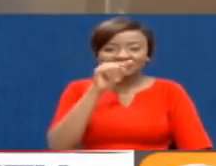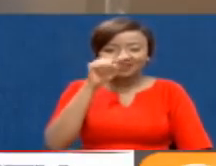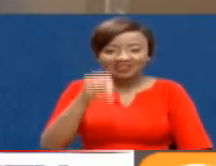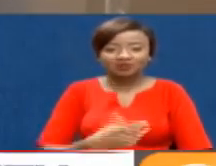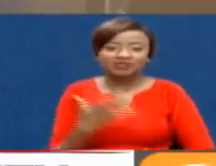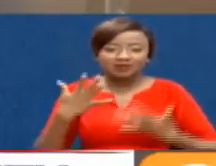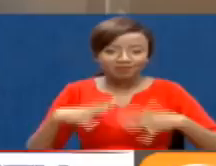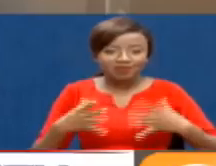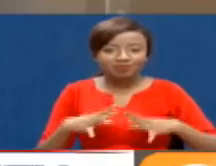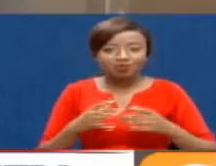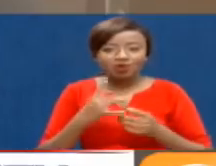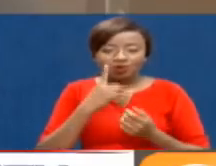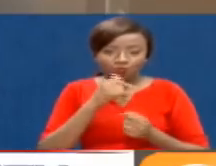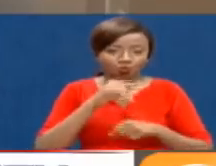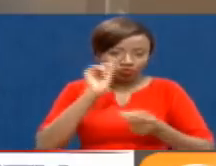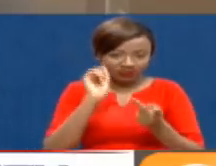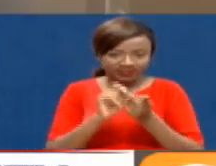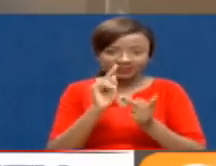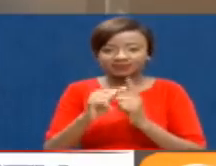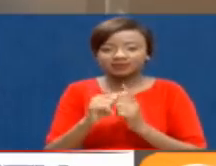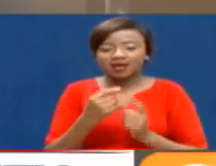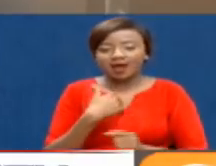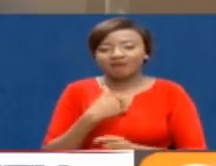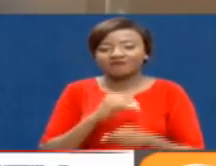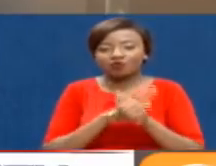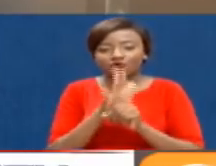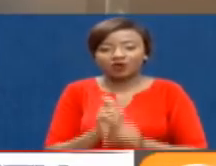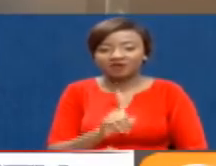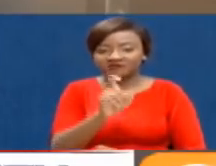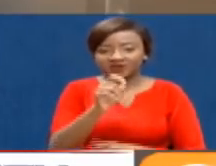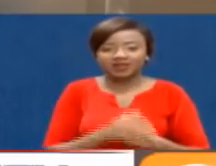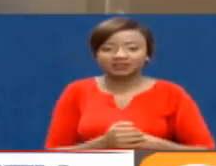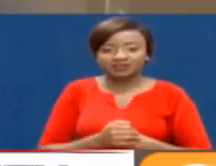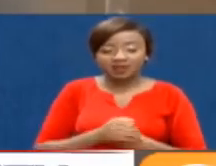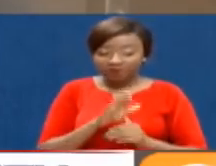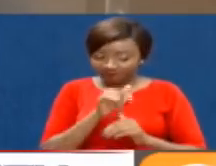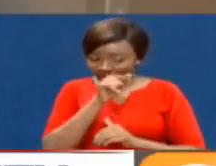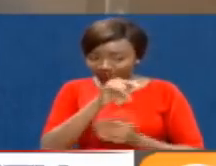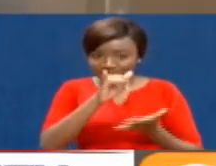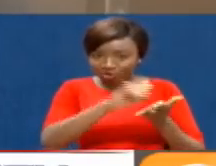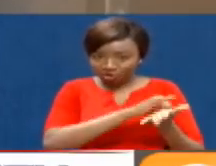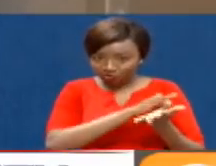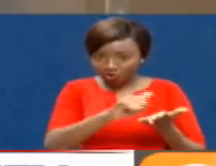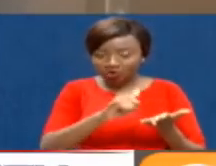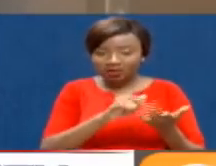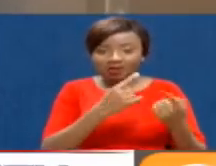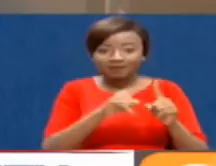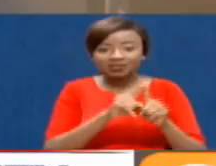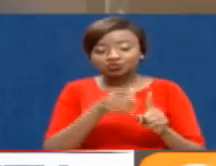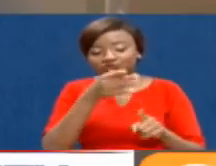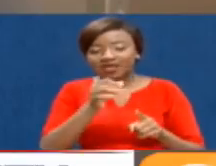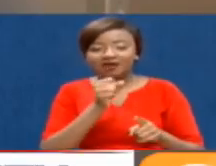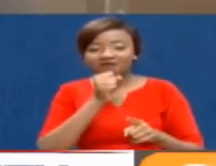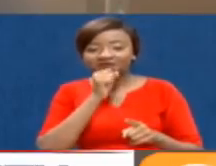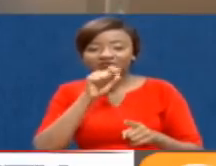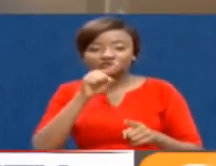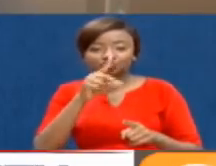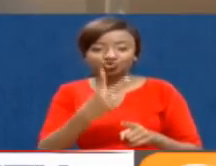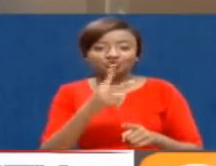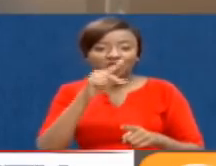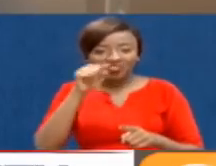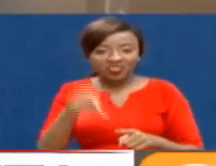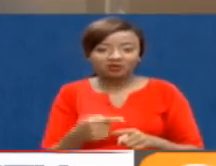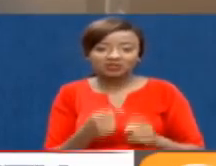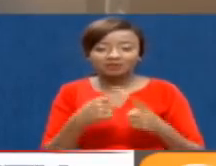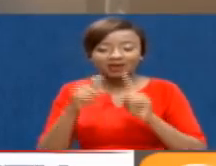people who have been infected by coronavirus in New York State. In New York City alone, 52,000 in the whole state. And